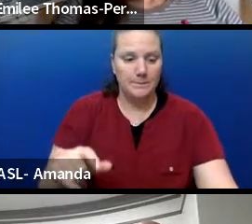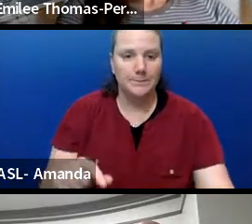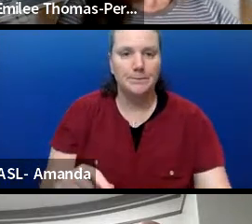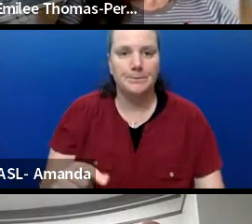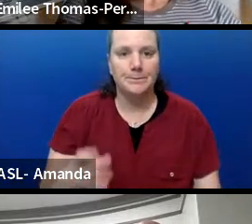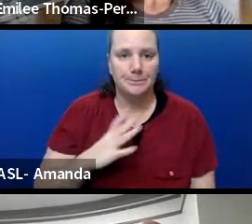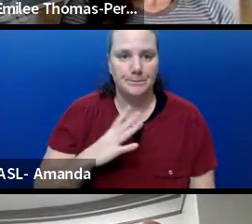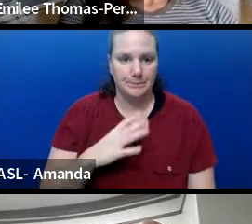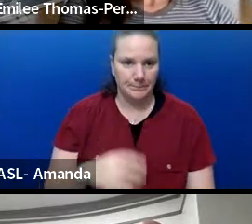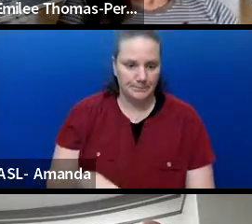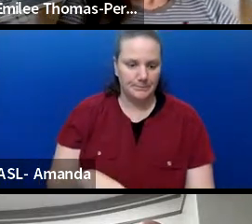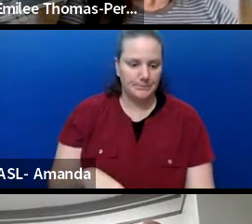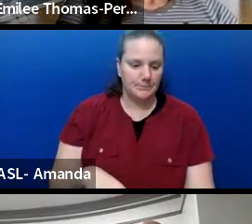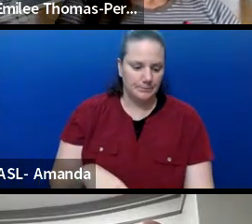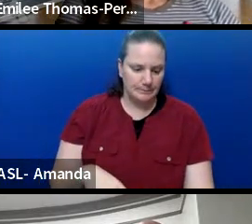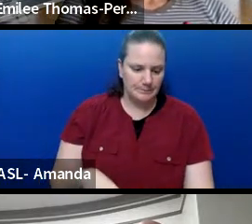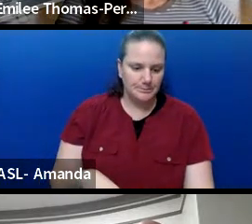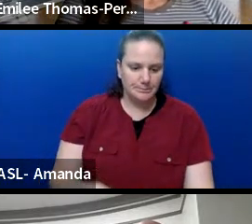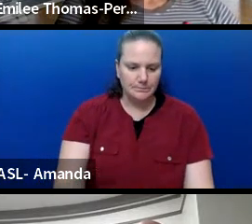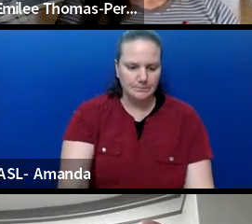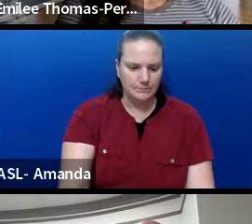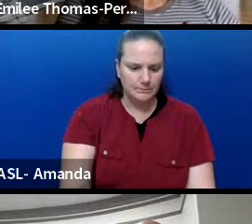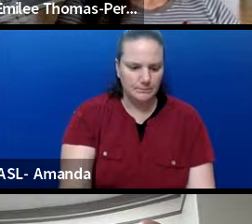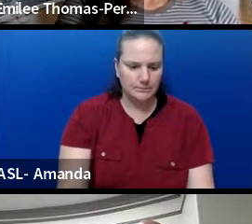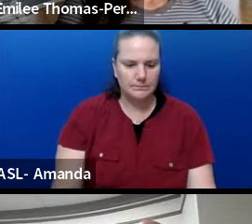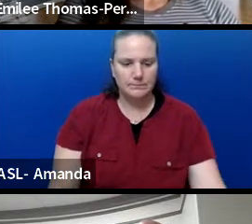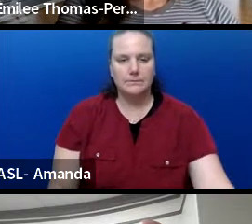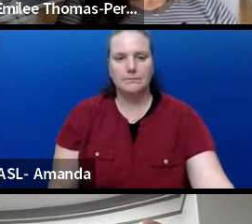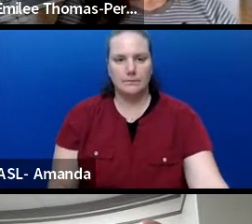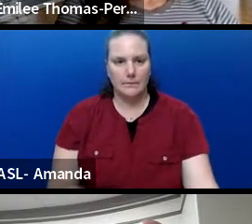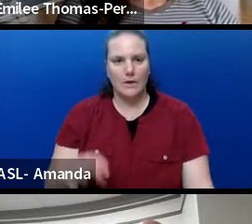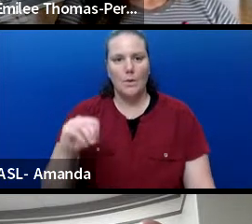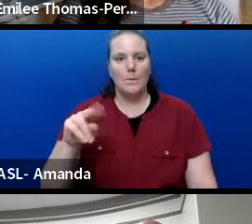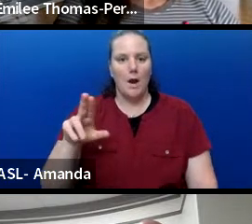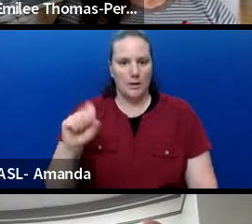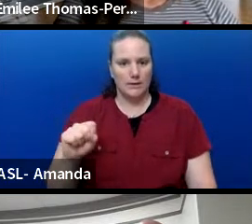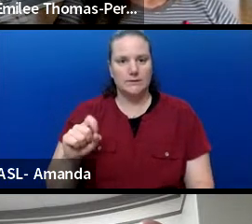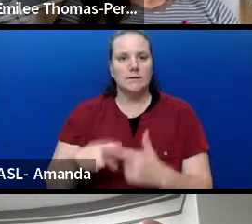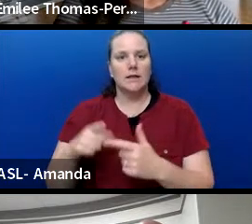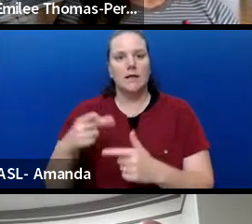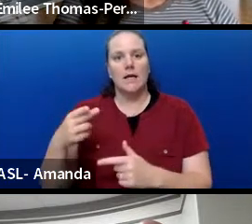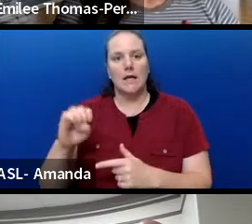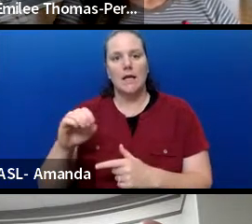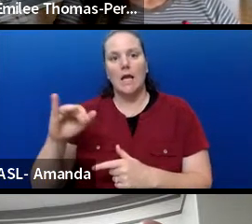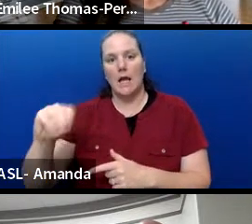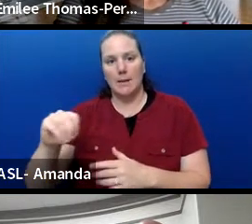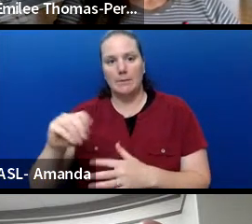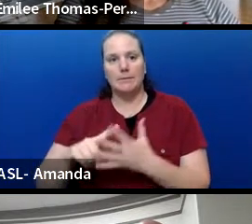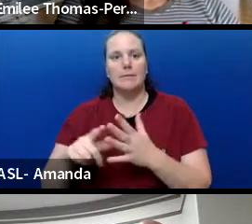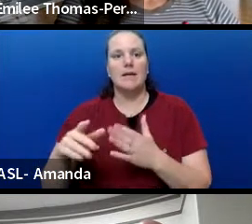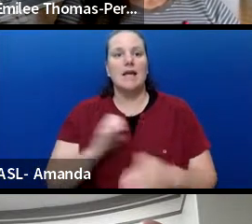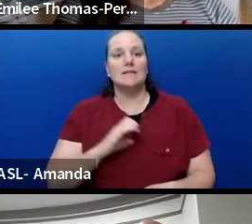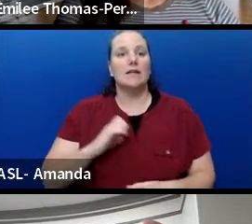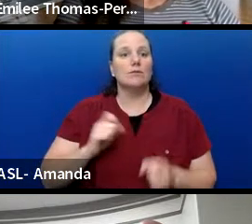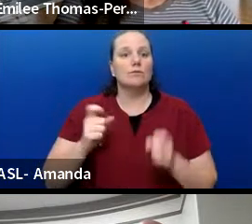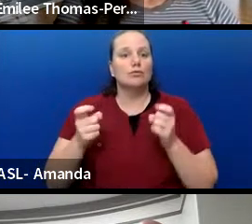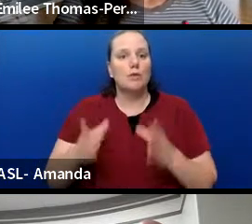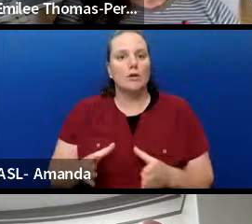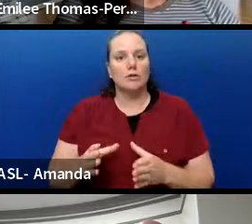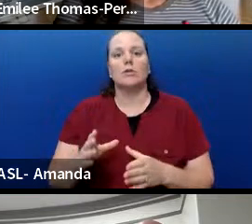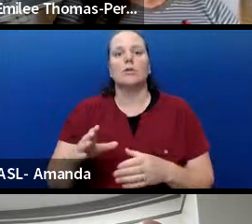good afternoon, good morning, everybody. I'm Marcus Mundy, he, him, his pronouns. I'm the executive director at the Coalition of Communities of